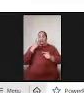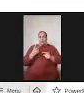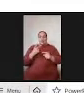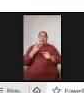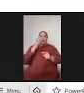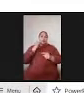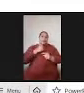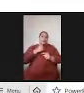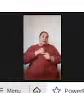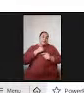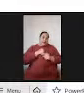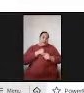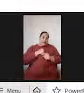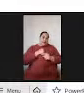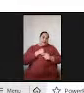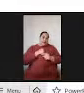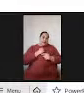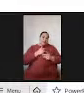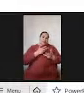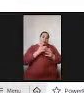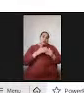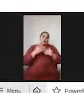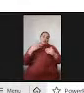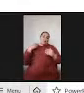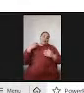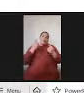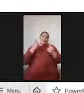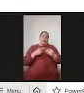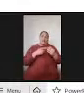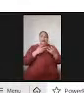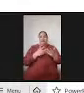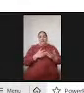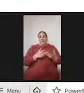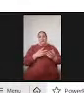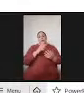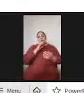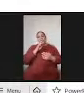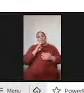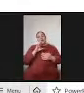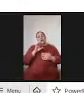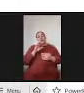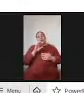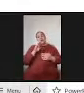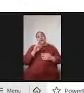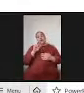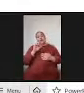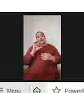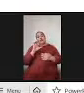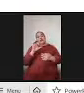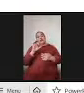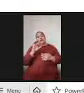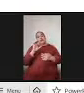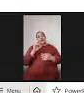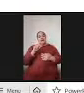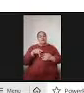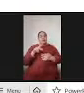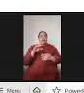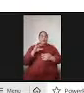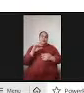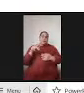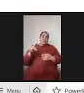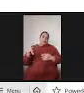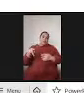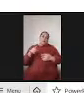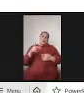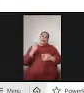experience, and I had a conversation with the Minister of Finance about this, is the WCPP puts out content on social media, on Facebook, for instance, but